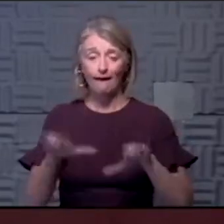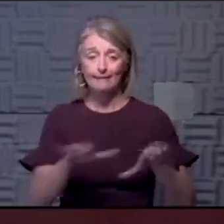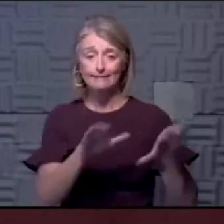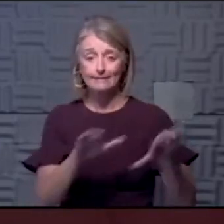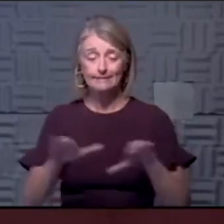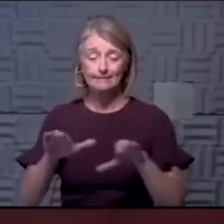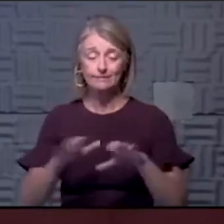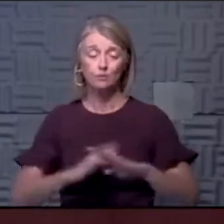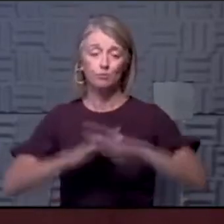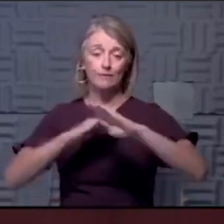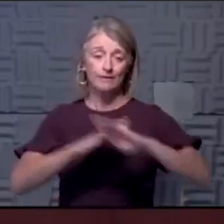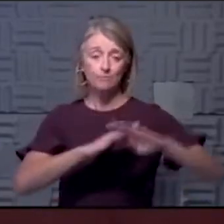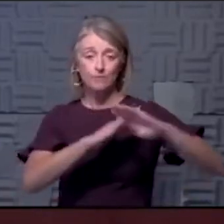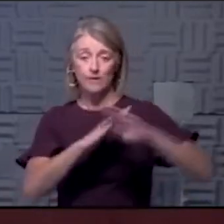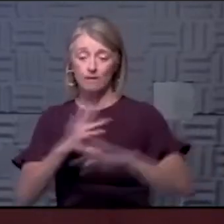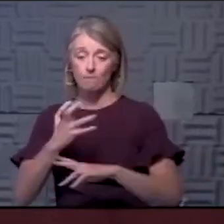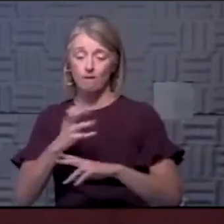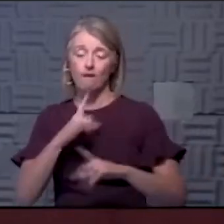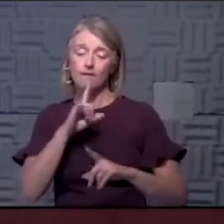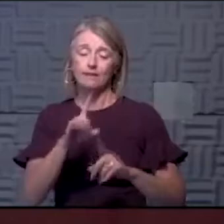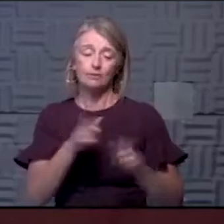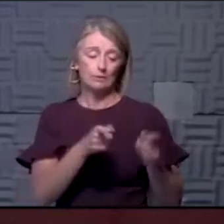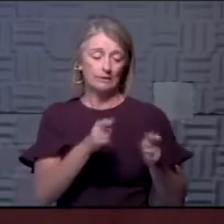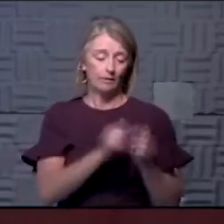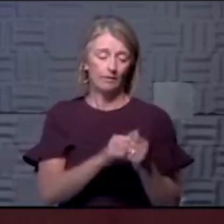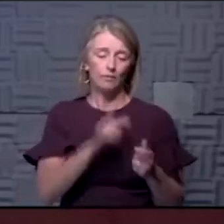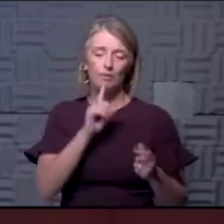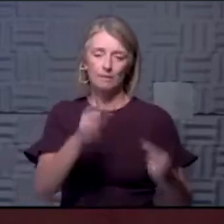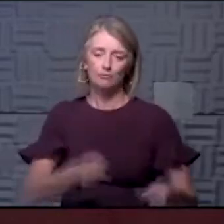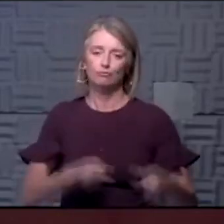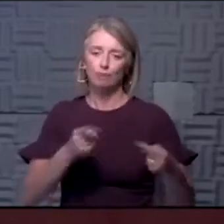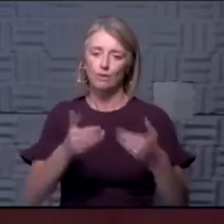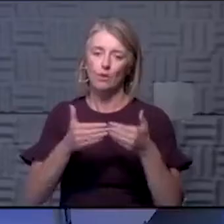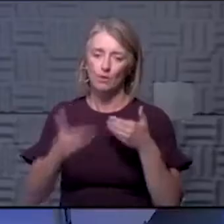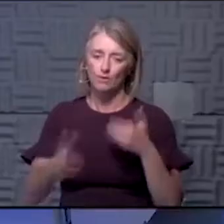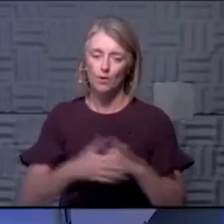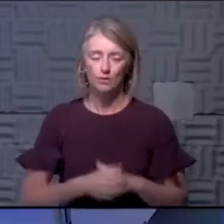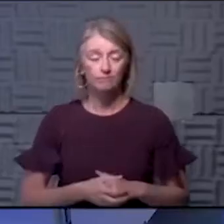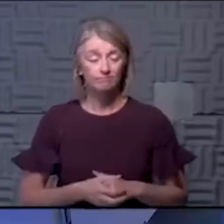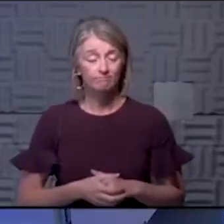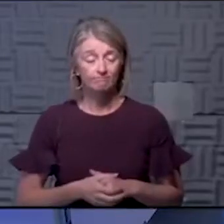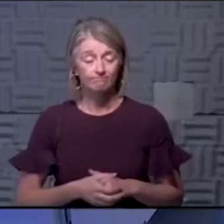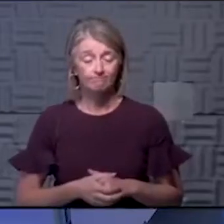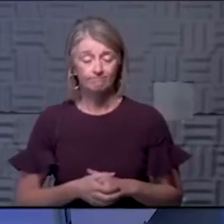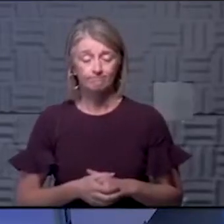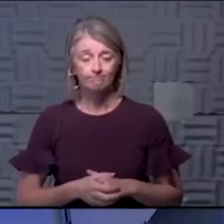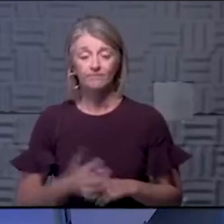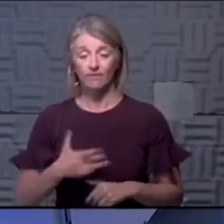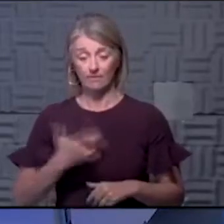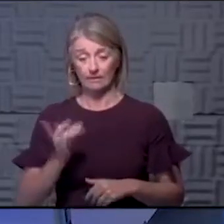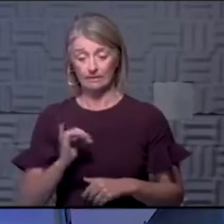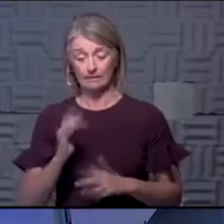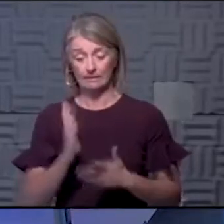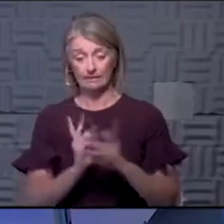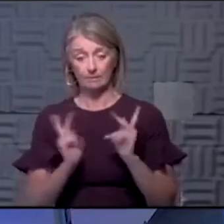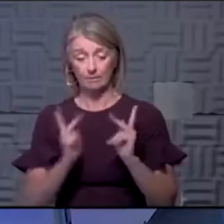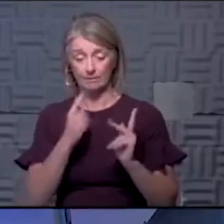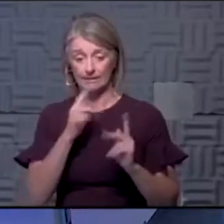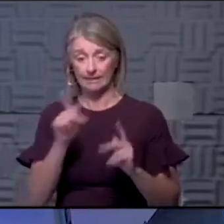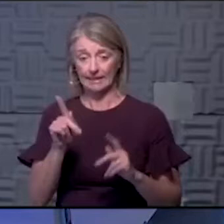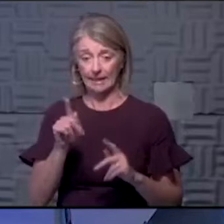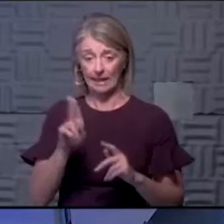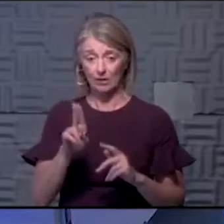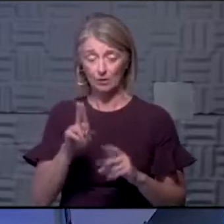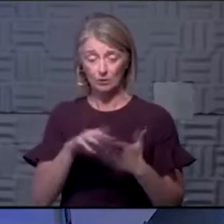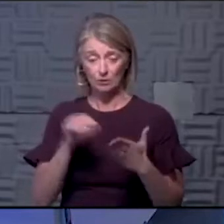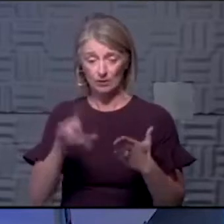and have to deal with them, but we recognize that's going to be a struggle going forward. Well, and it feels like everybody would say, well, gosh, those are KU students,